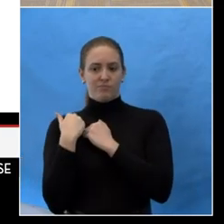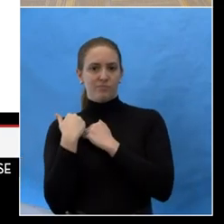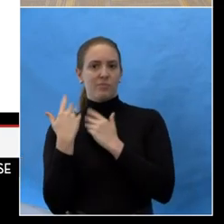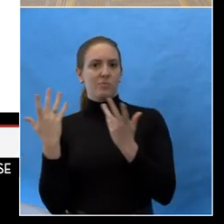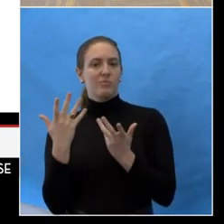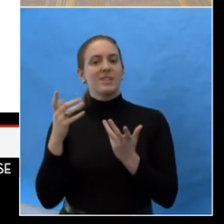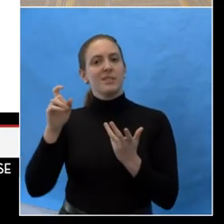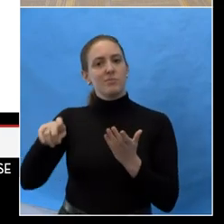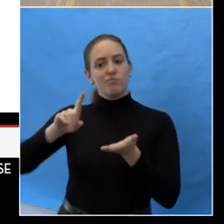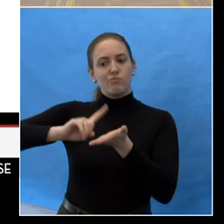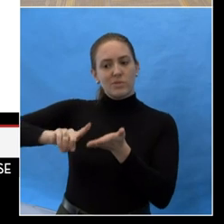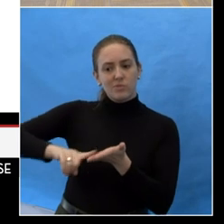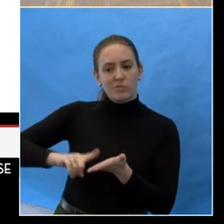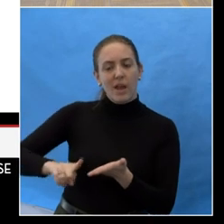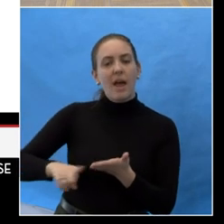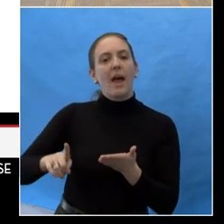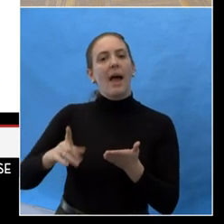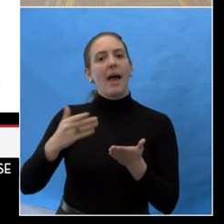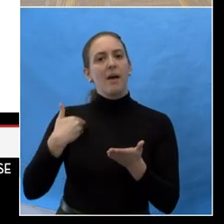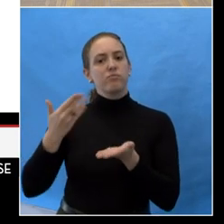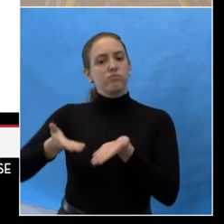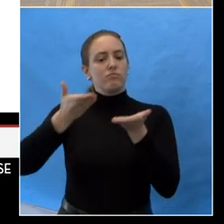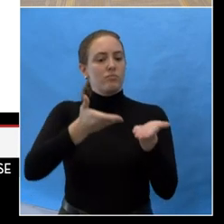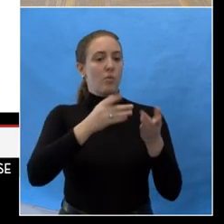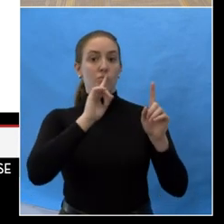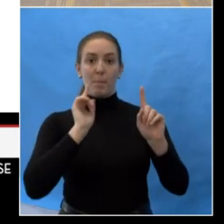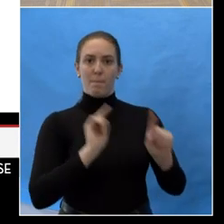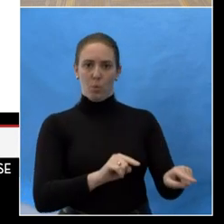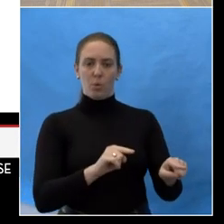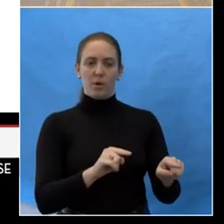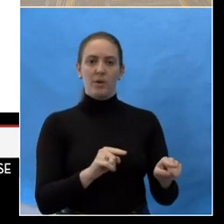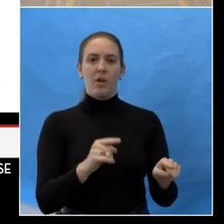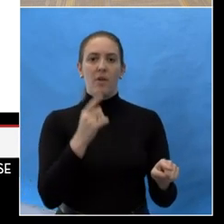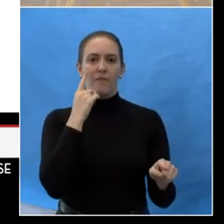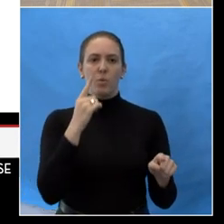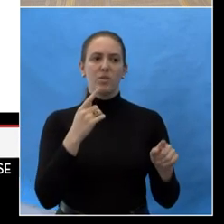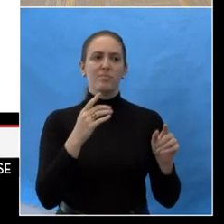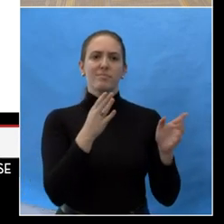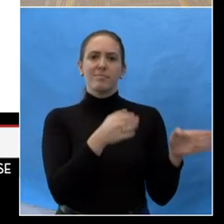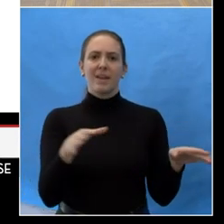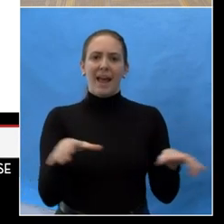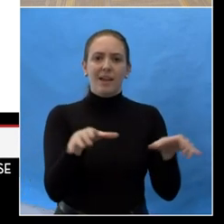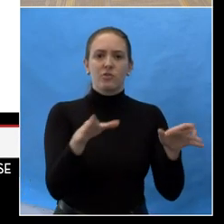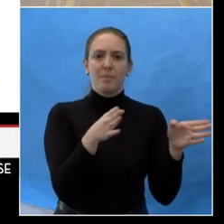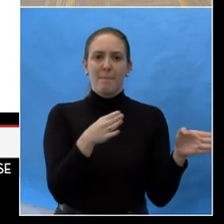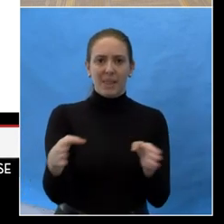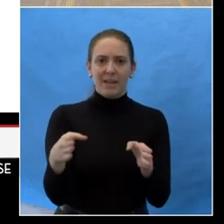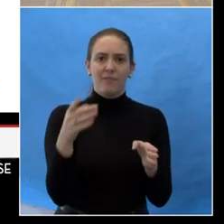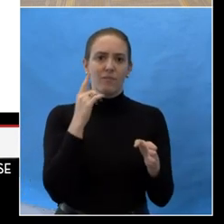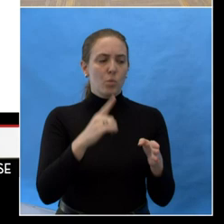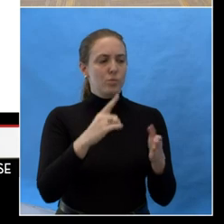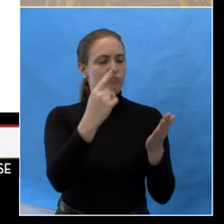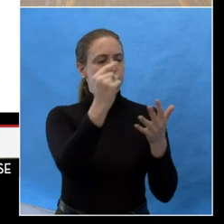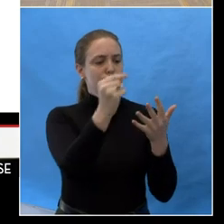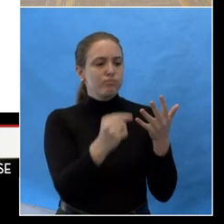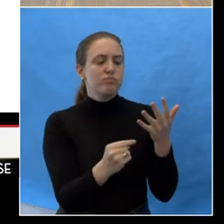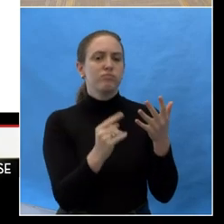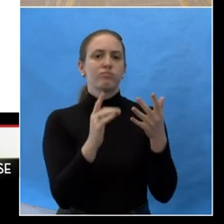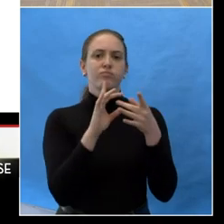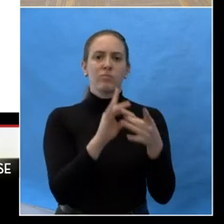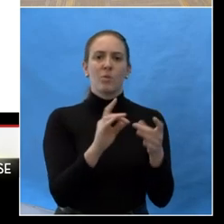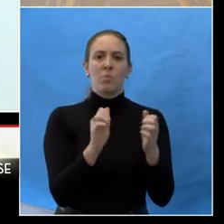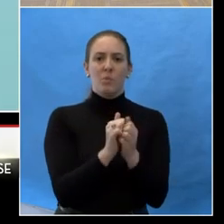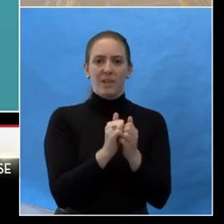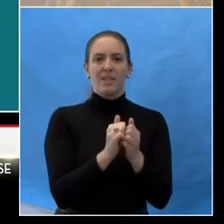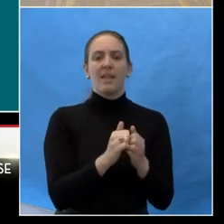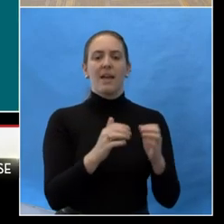and Council outlining an actionable plan to address a variety of topics related to literacy instruction. Next slide,